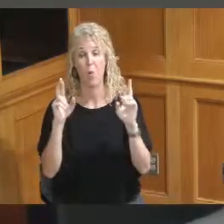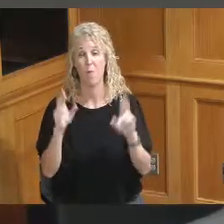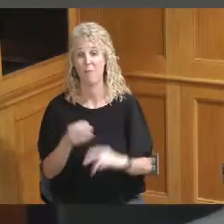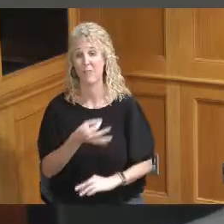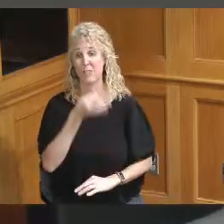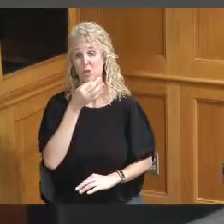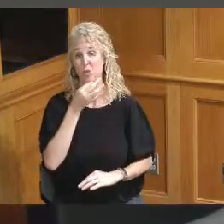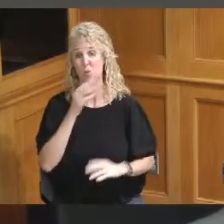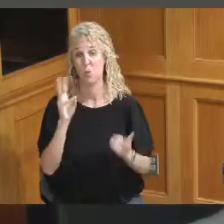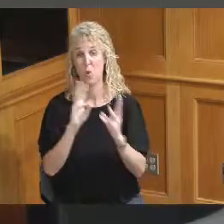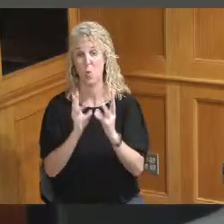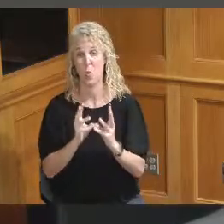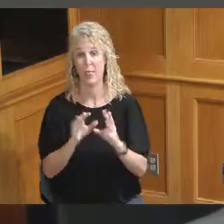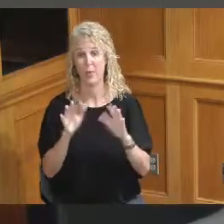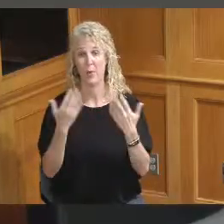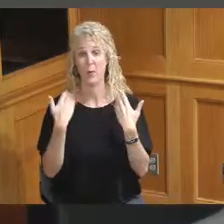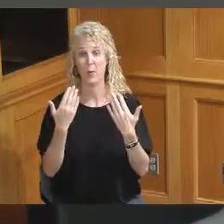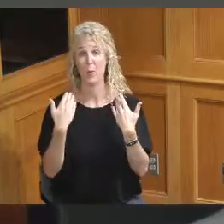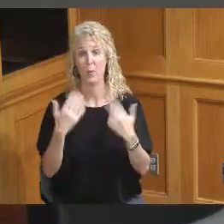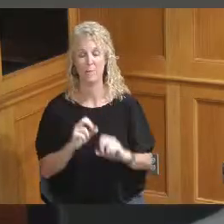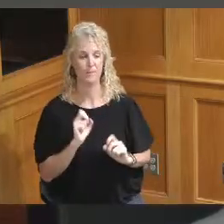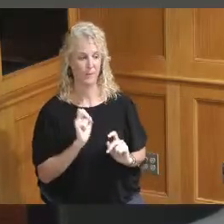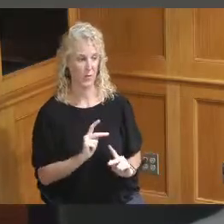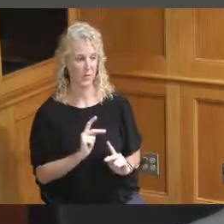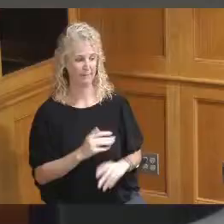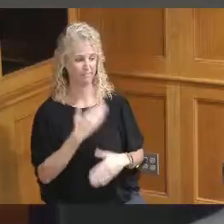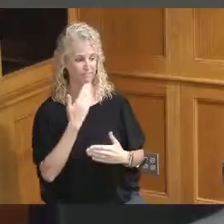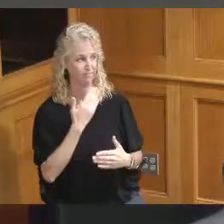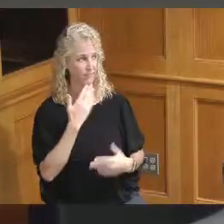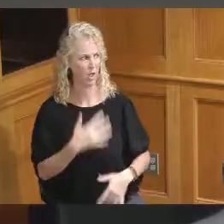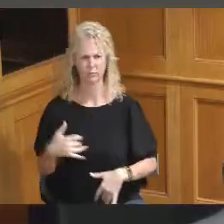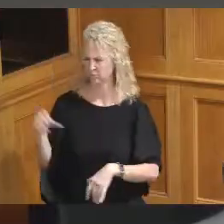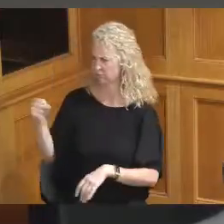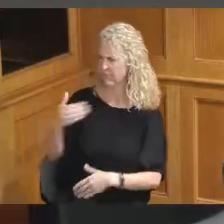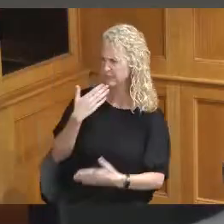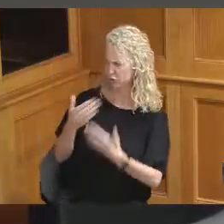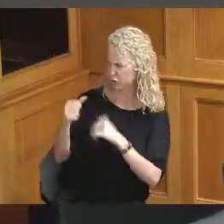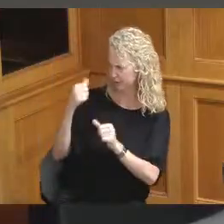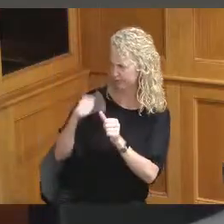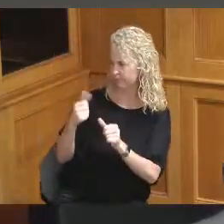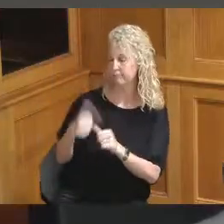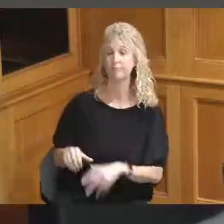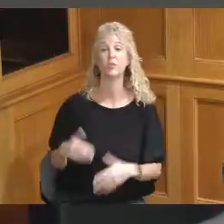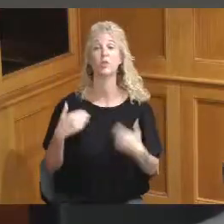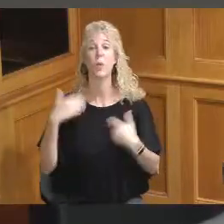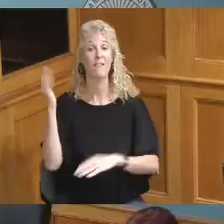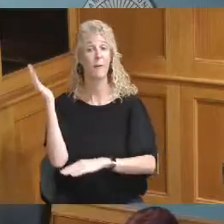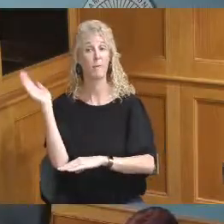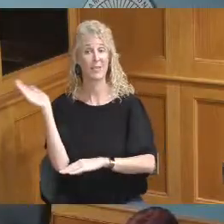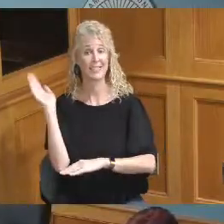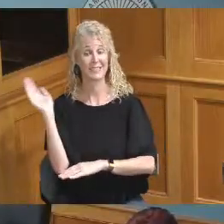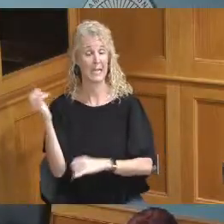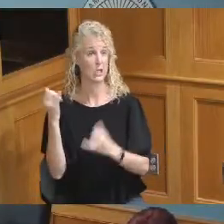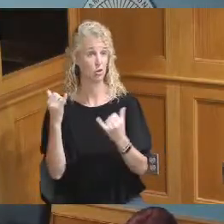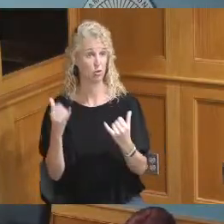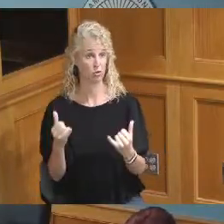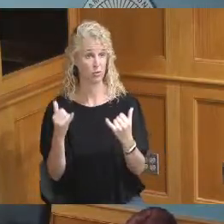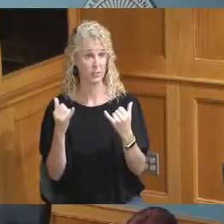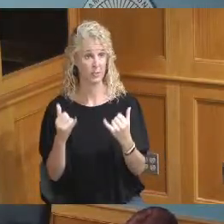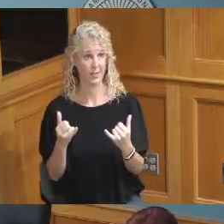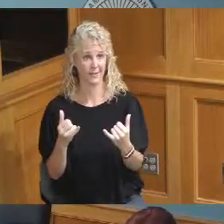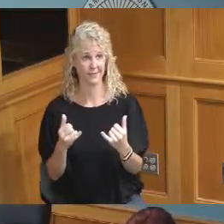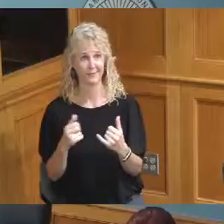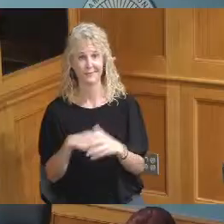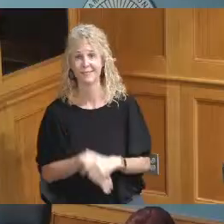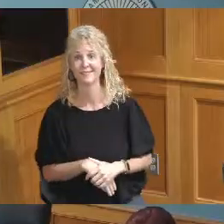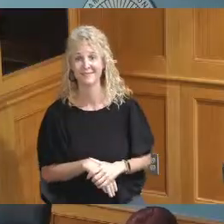soon here. Thank you for my indulgence on that, Thank Commissioners. you. Appreciate that. So we do have a presentation today, Commissioners,